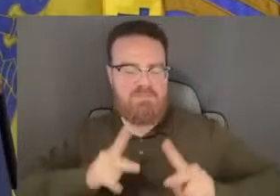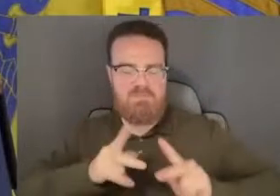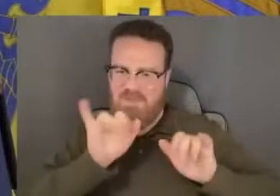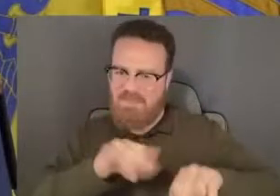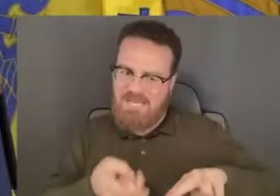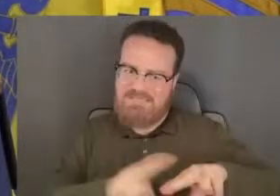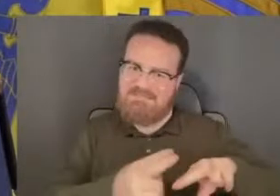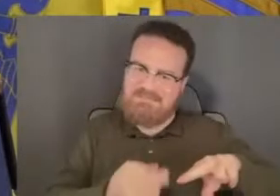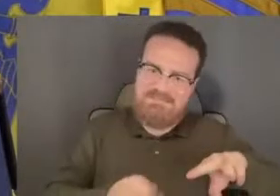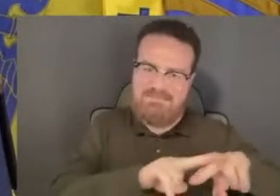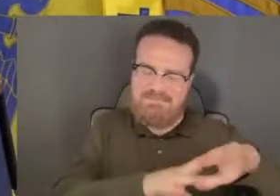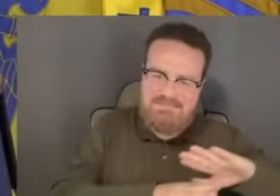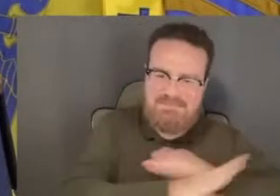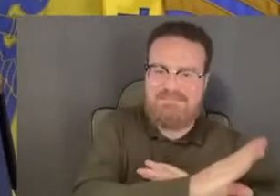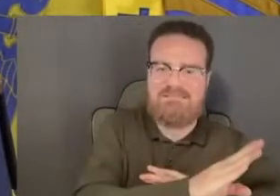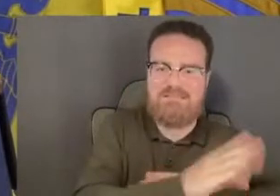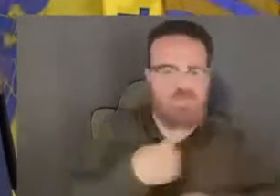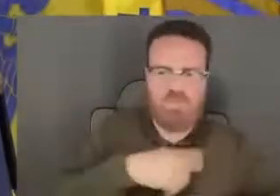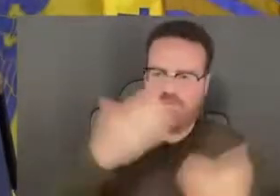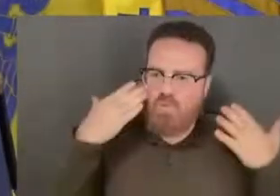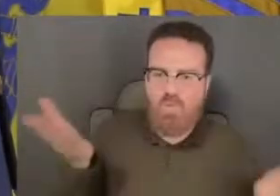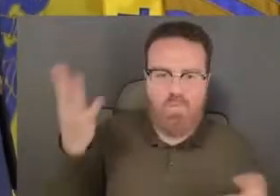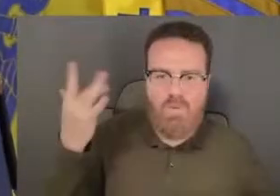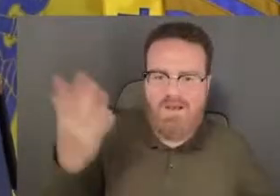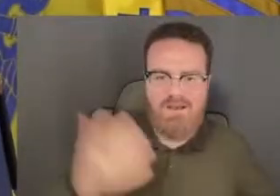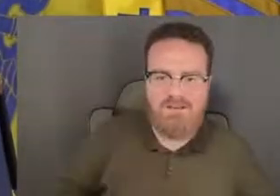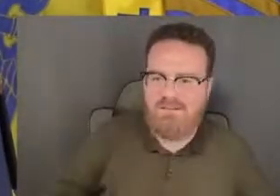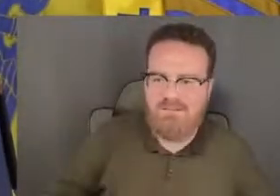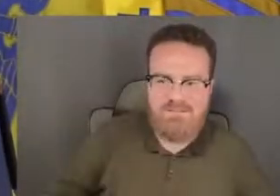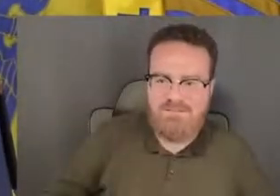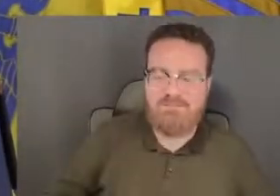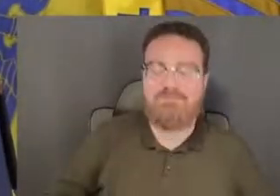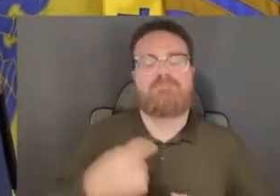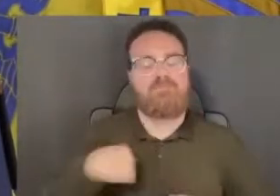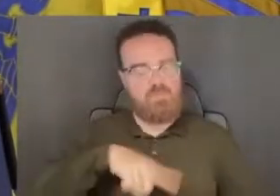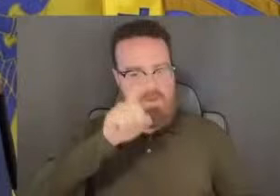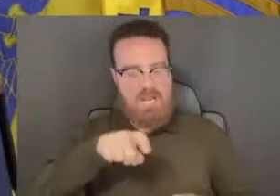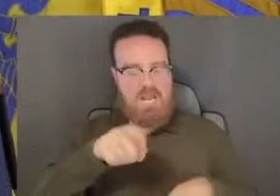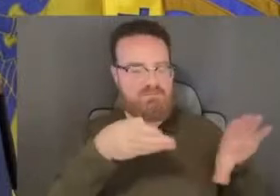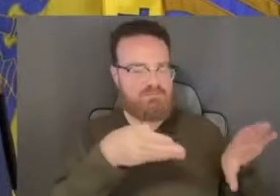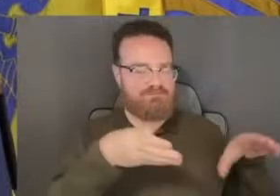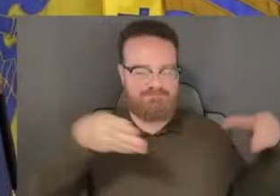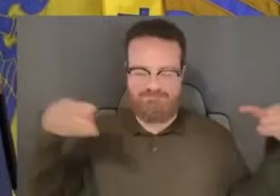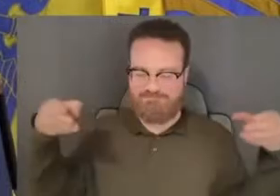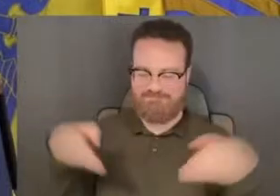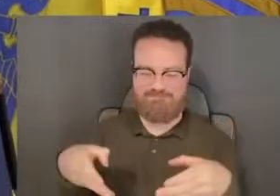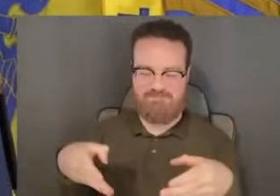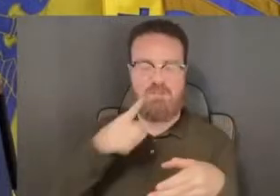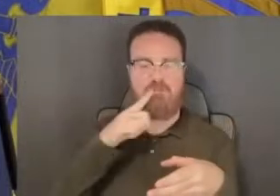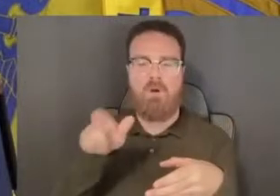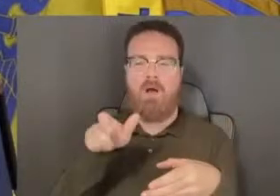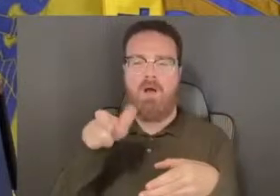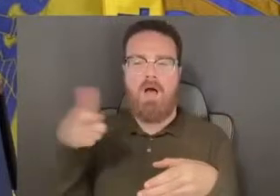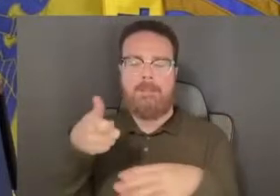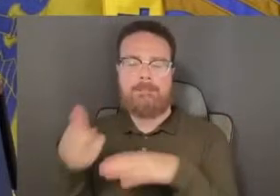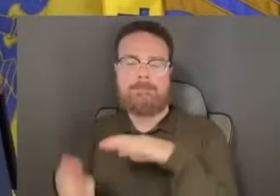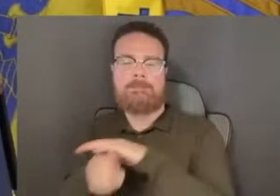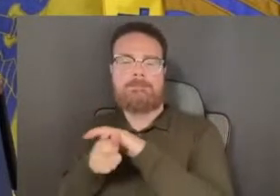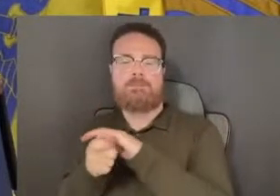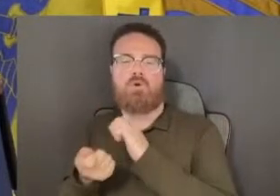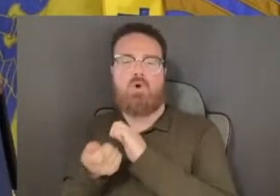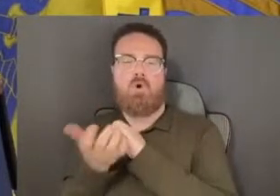why. We have to turn our attention to underlying causes, such as chemicals